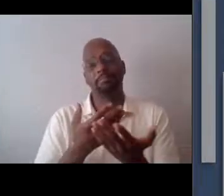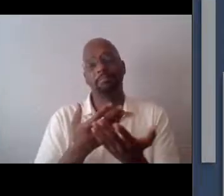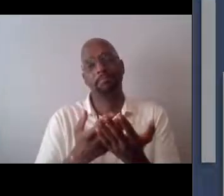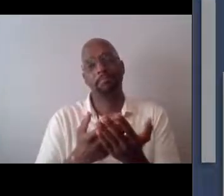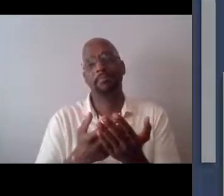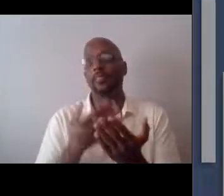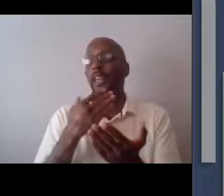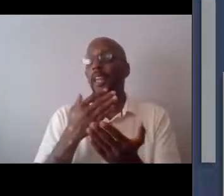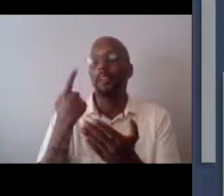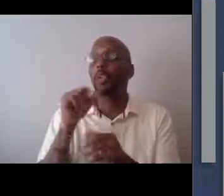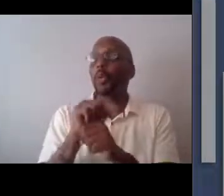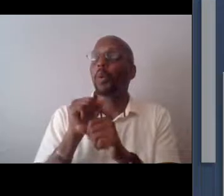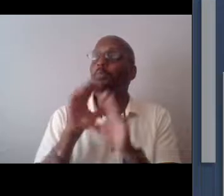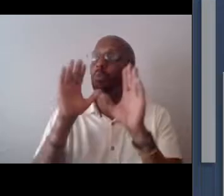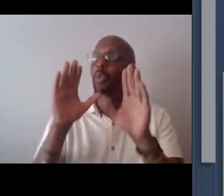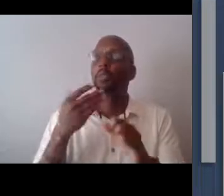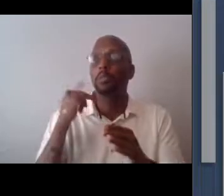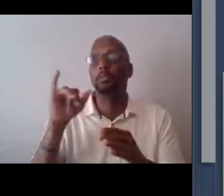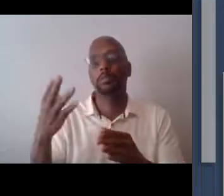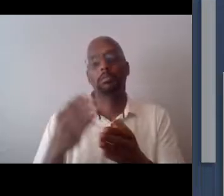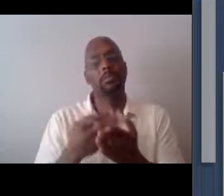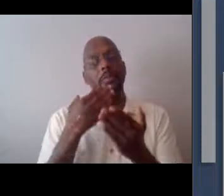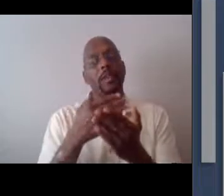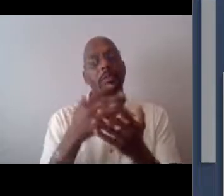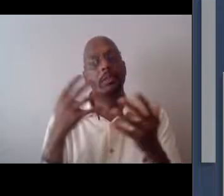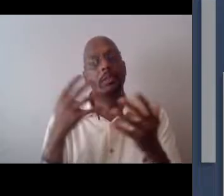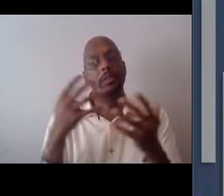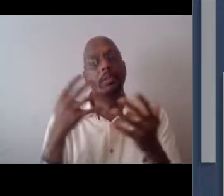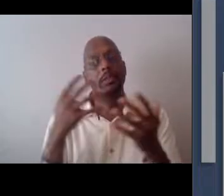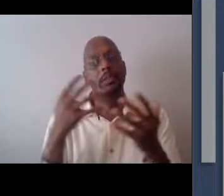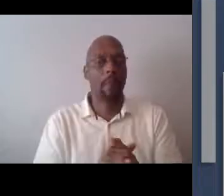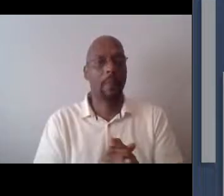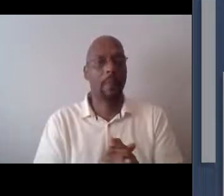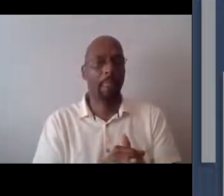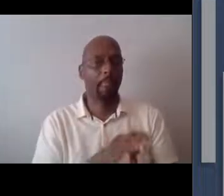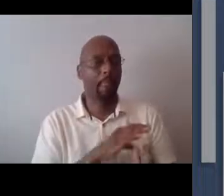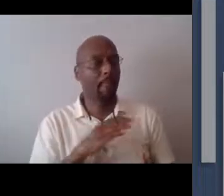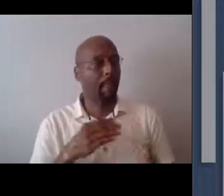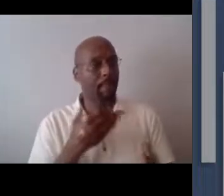done. Thank you. Commissioner Lugo and then Commissioner Falcone.